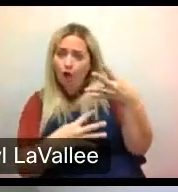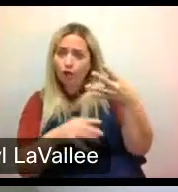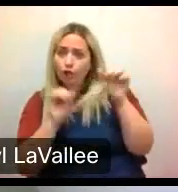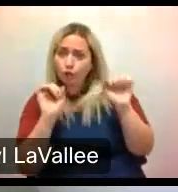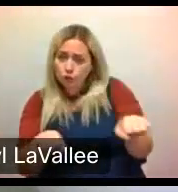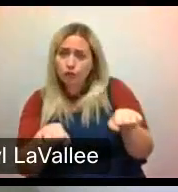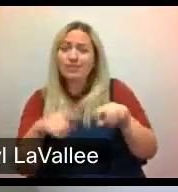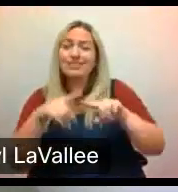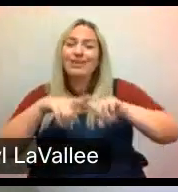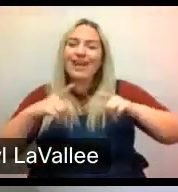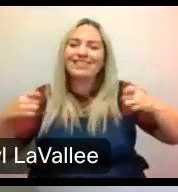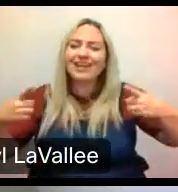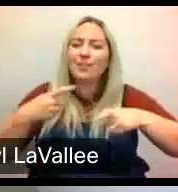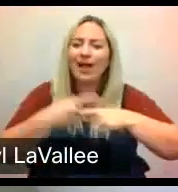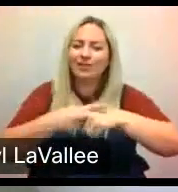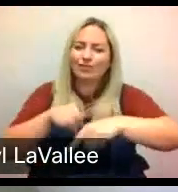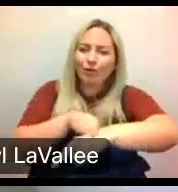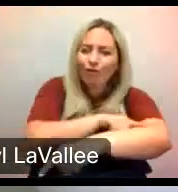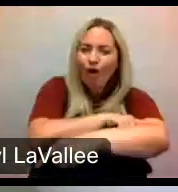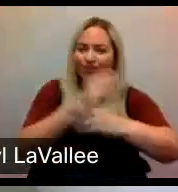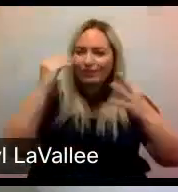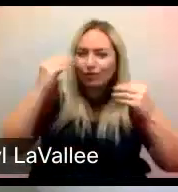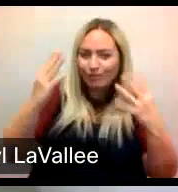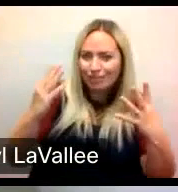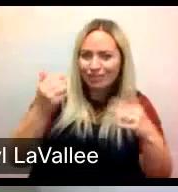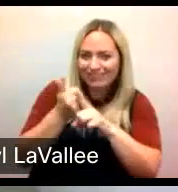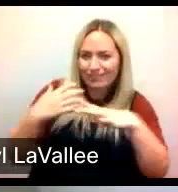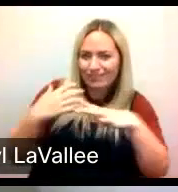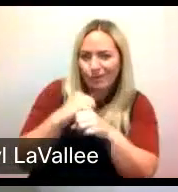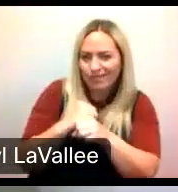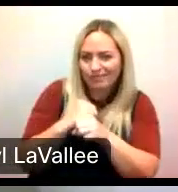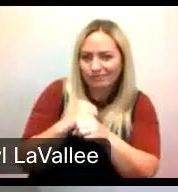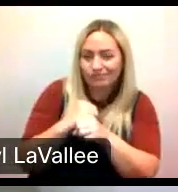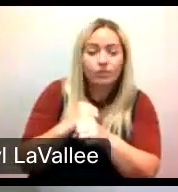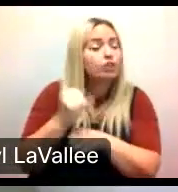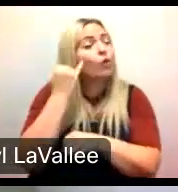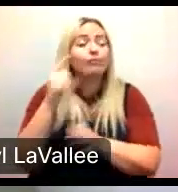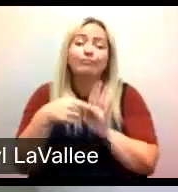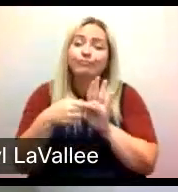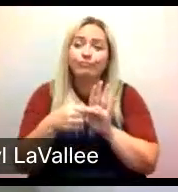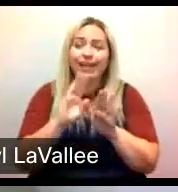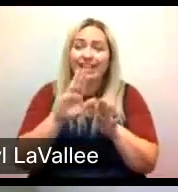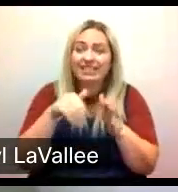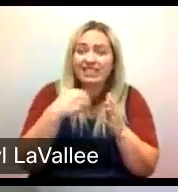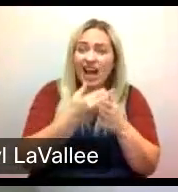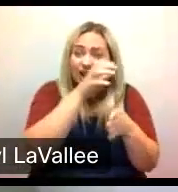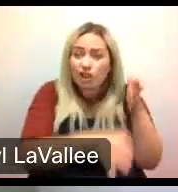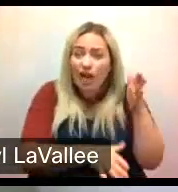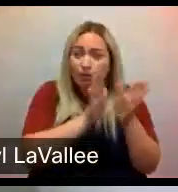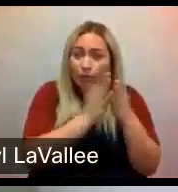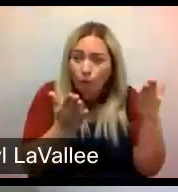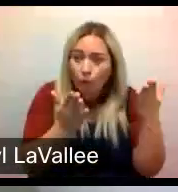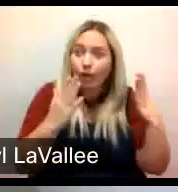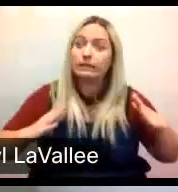how complex or long the information you are summarizing is. So if you're summarizing an entire chapter of a